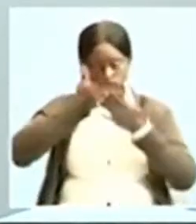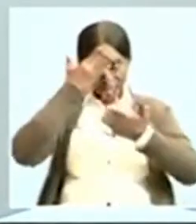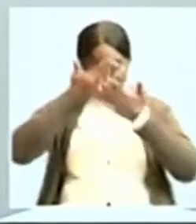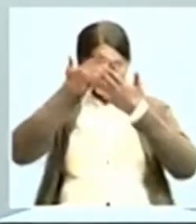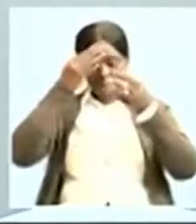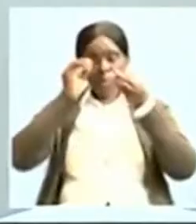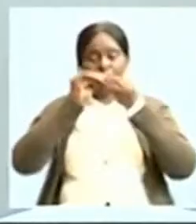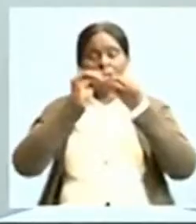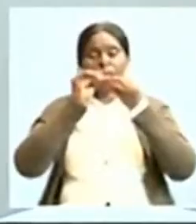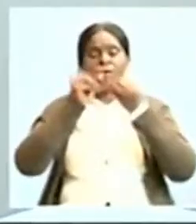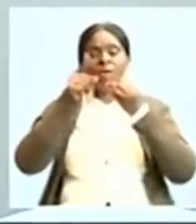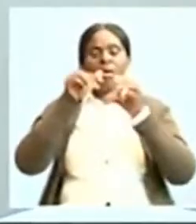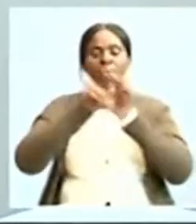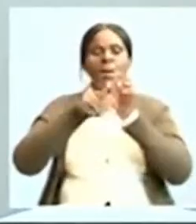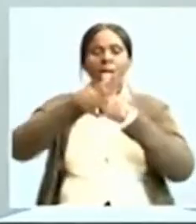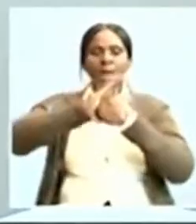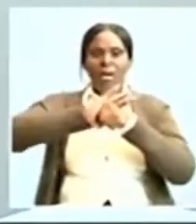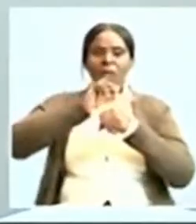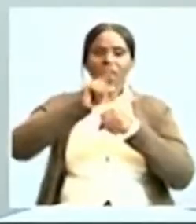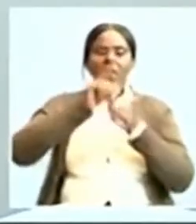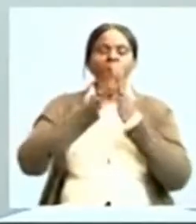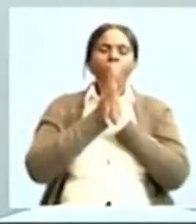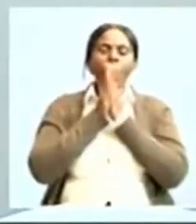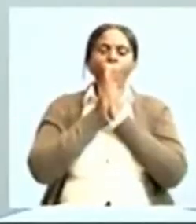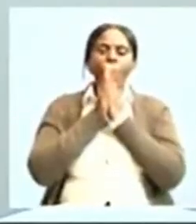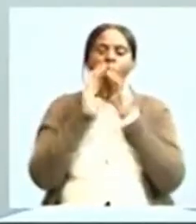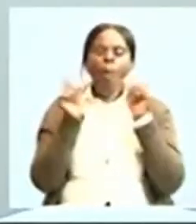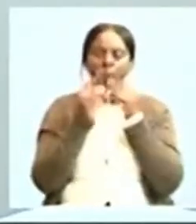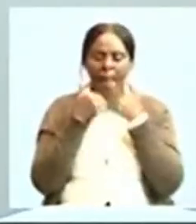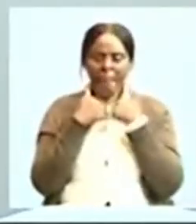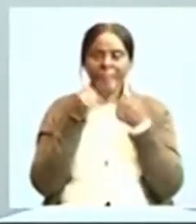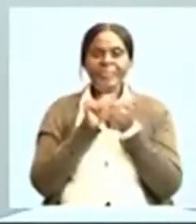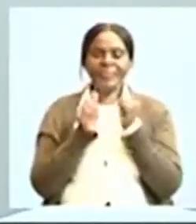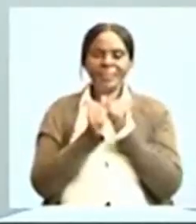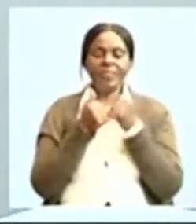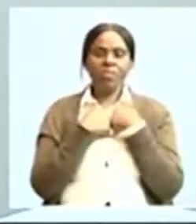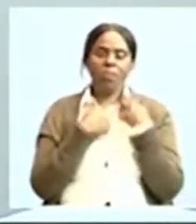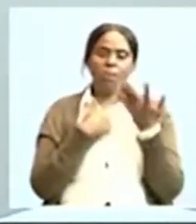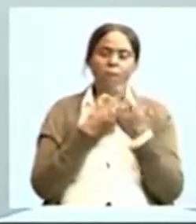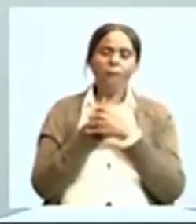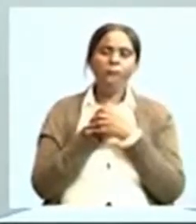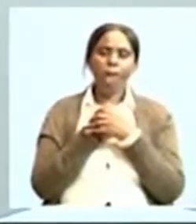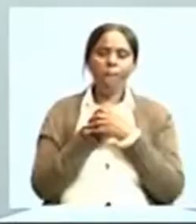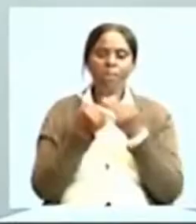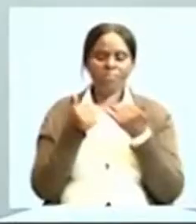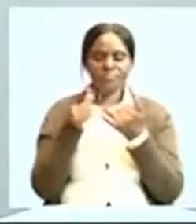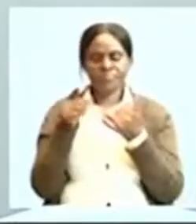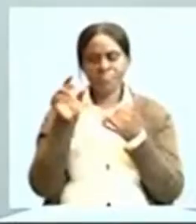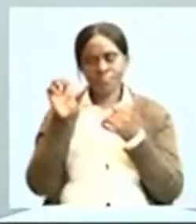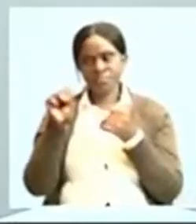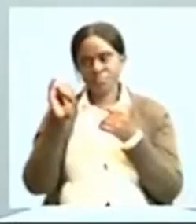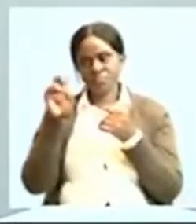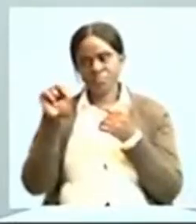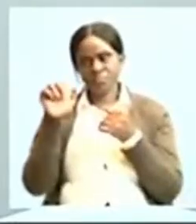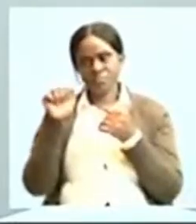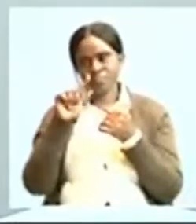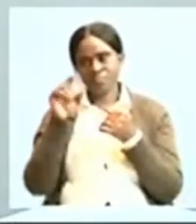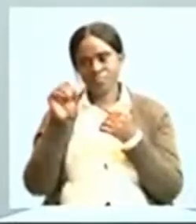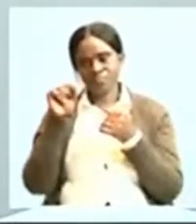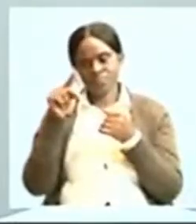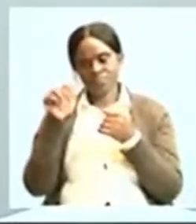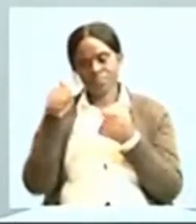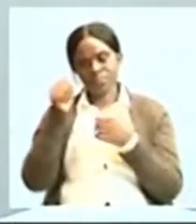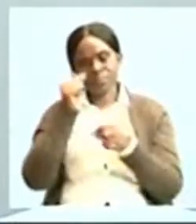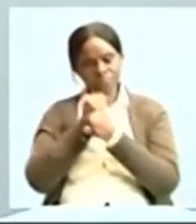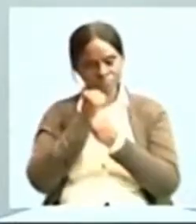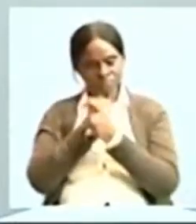and you were in Siavonga, where we have issues now. But now we are in SINAZONGWE. You are showing that you are doing